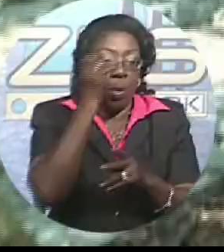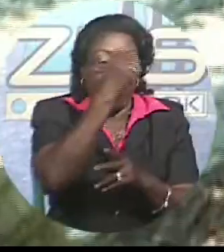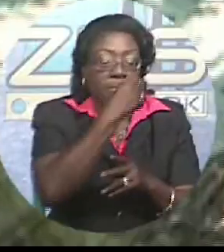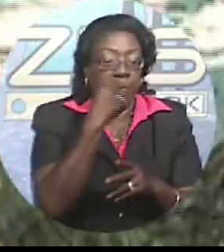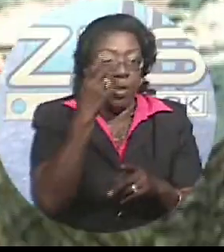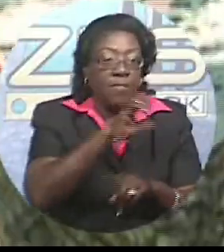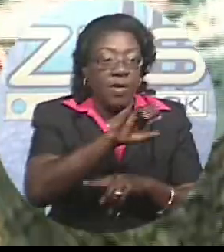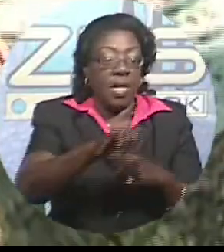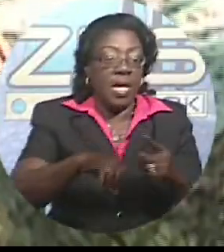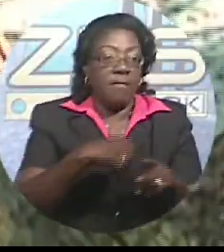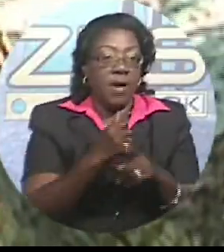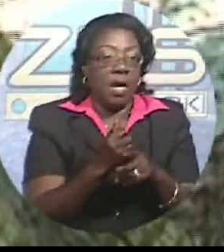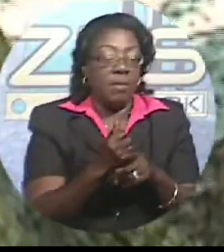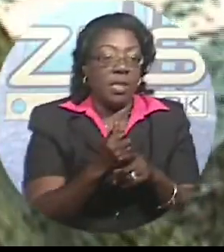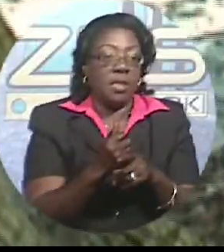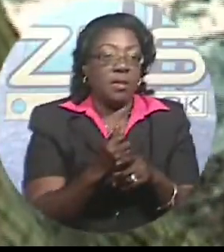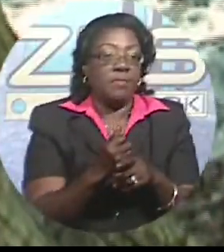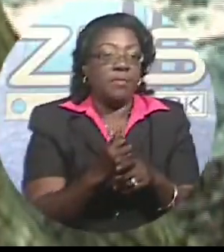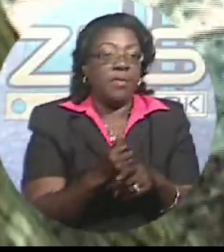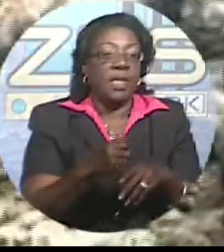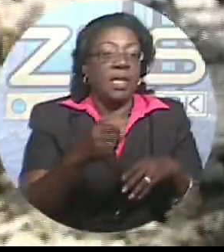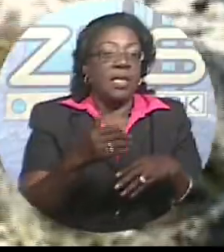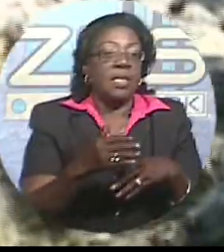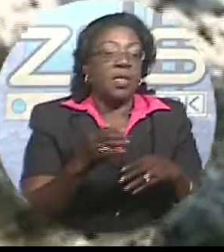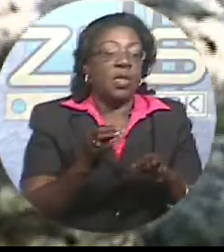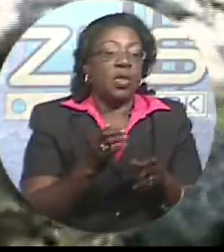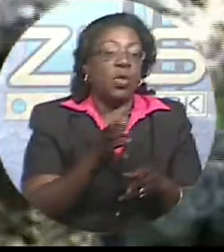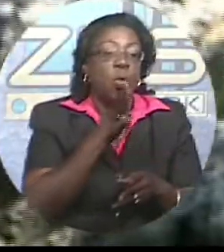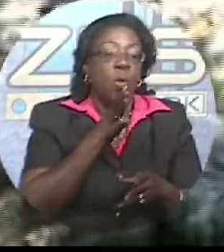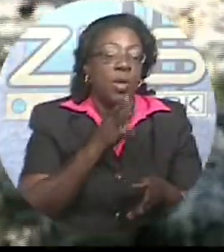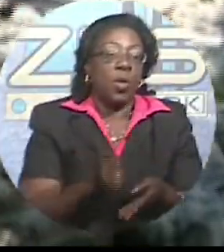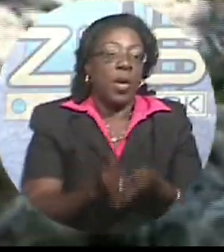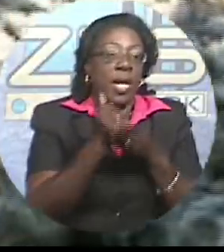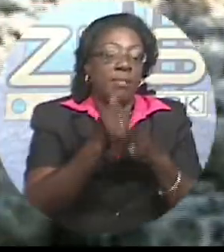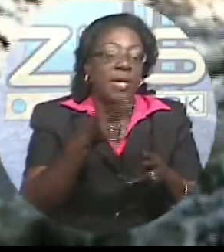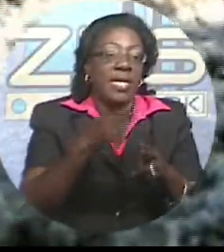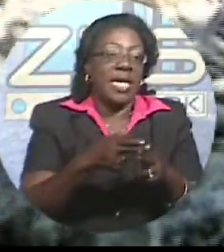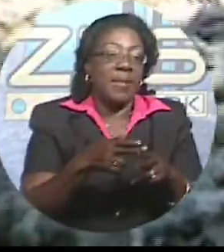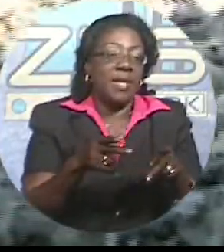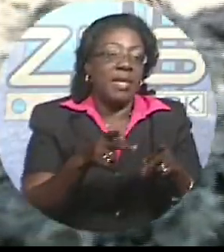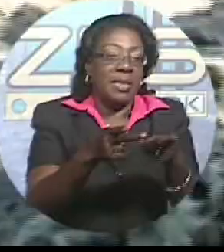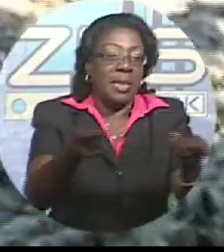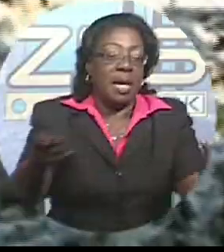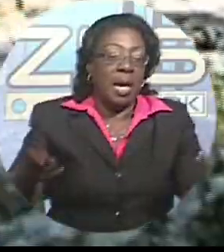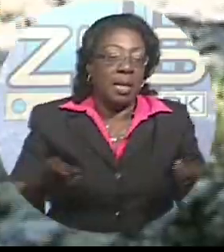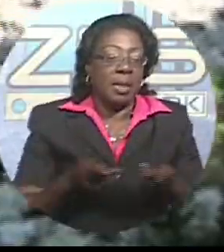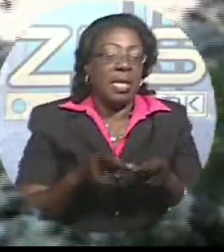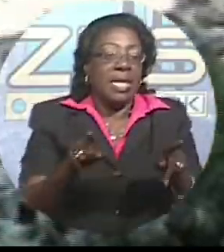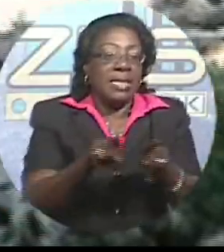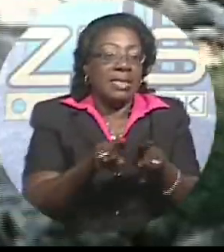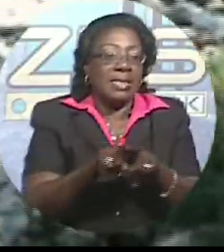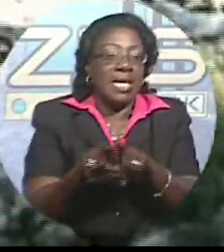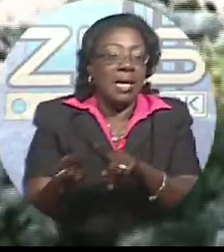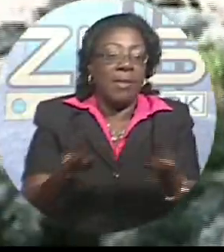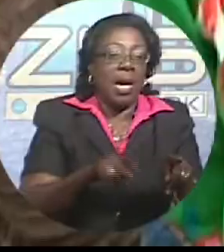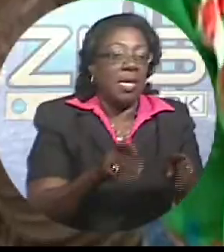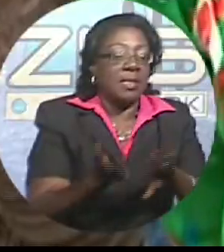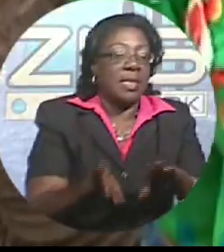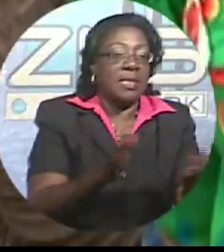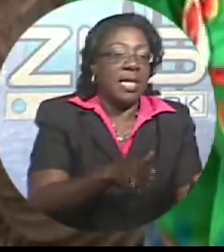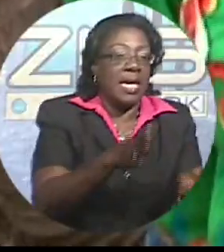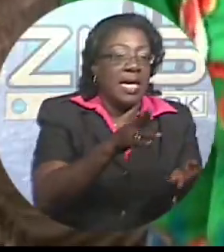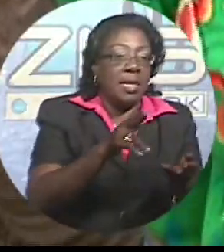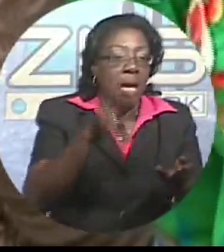of founder Shelby White, who named it after her late husband. Miraculous is the word she thinks of when looking at a dream made reality. The